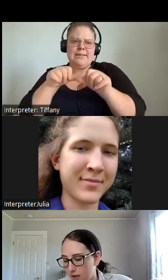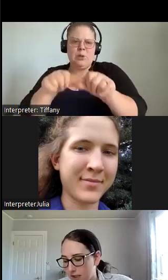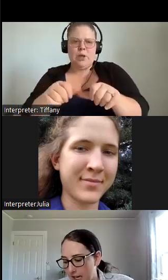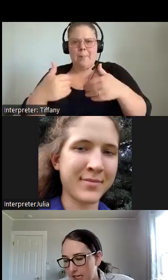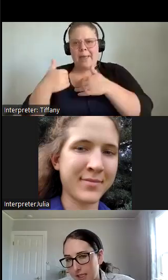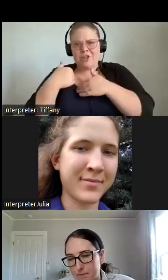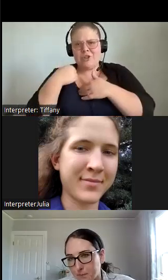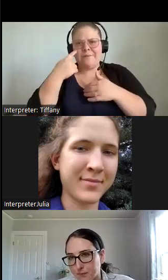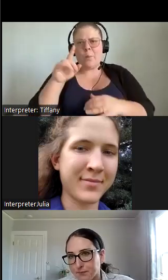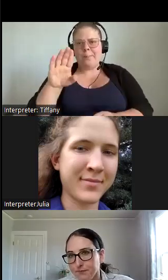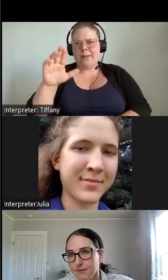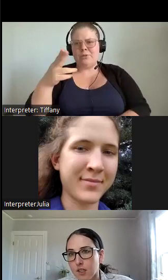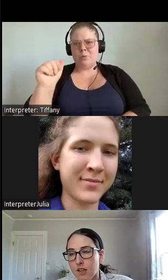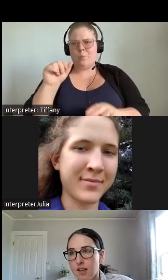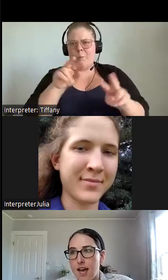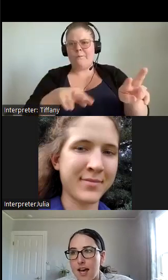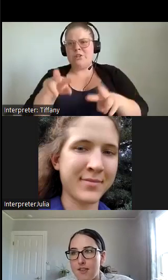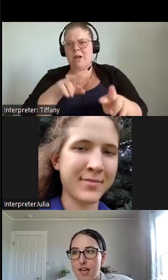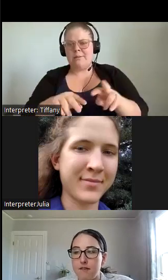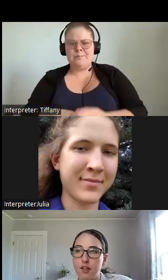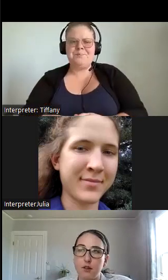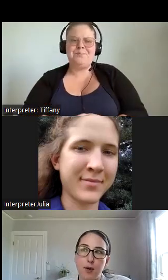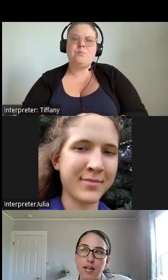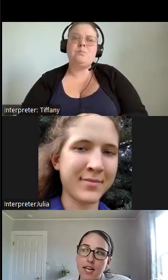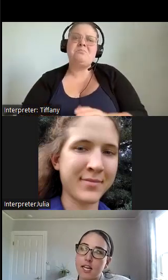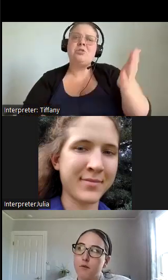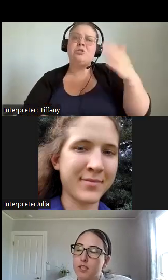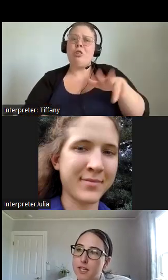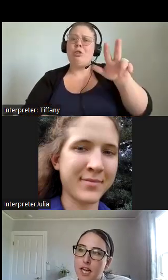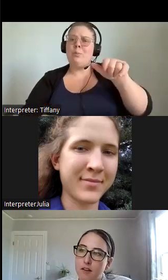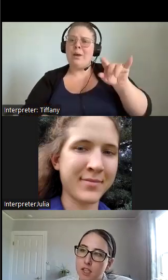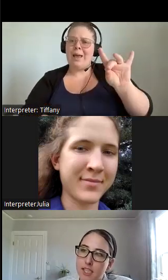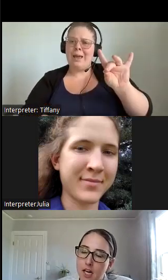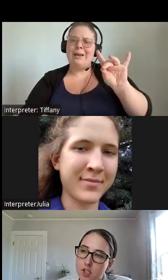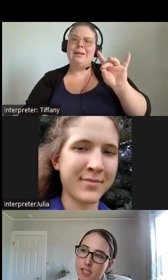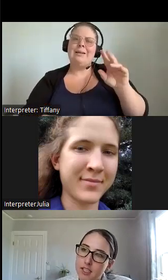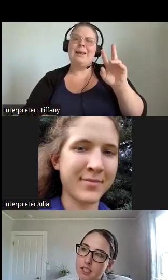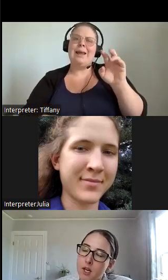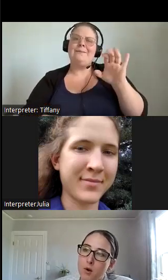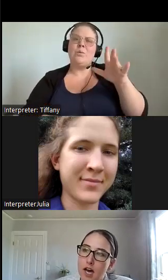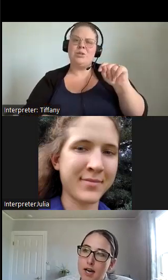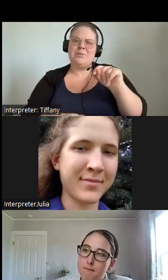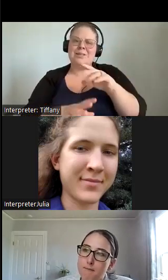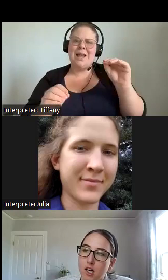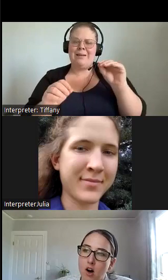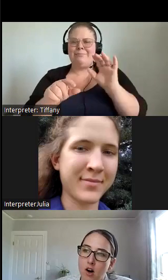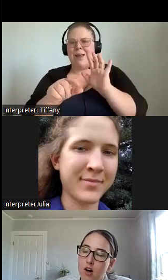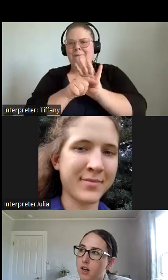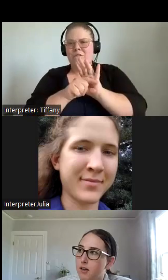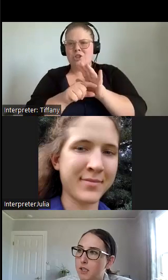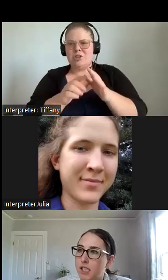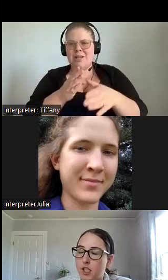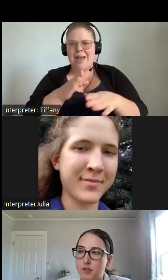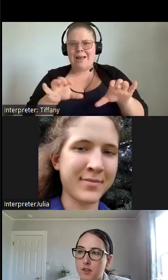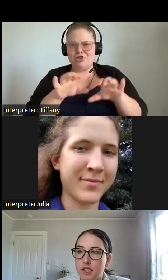BHA oversight. And then for 3.8, enforcement and adverse actions, there